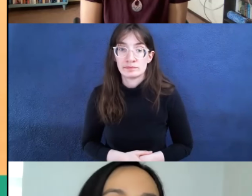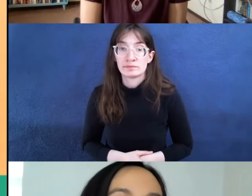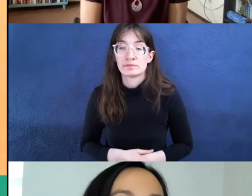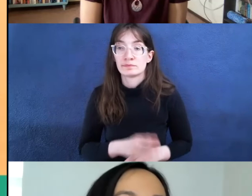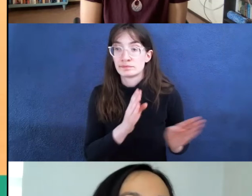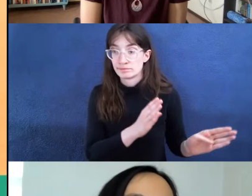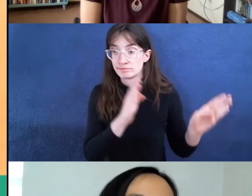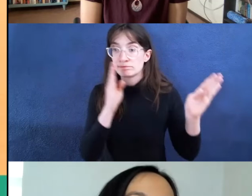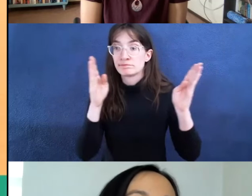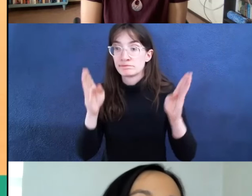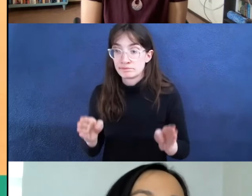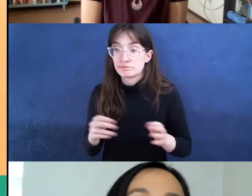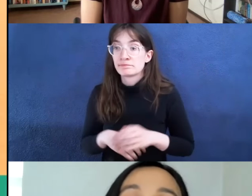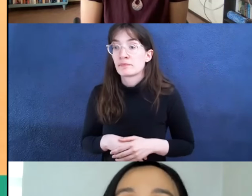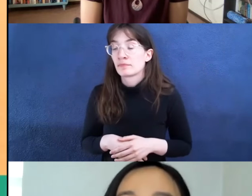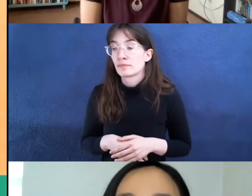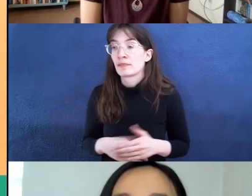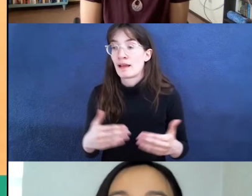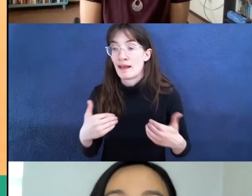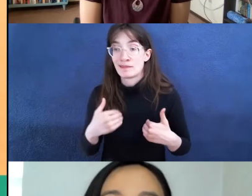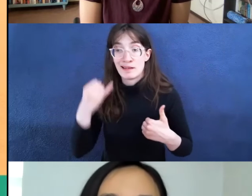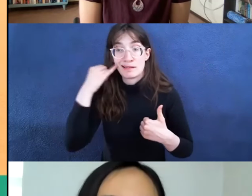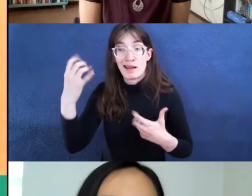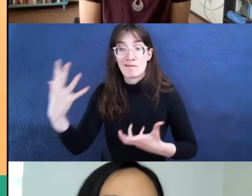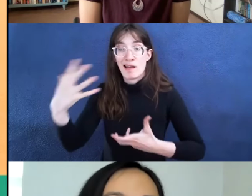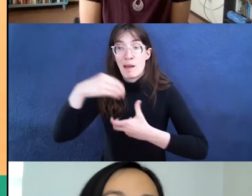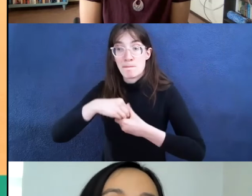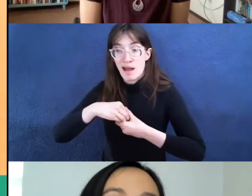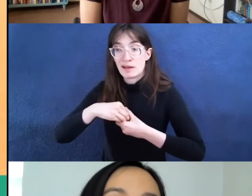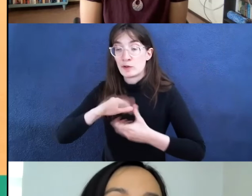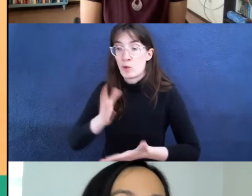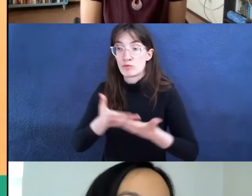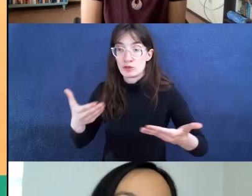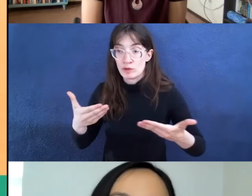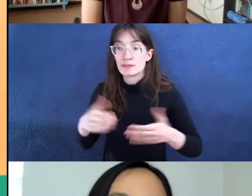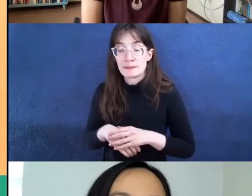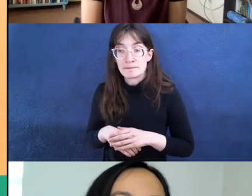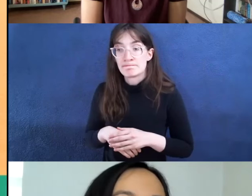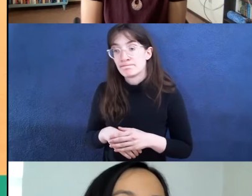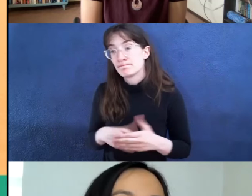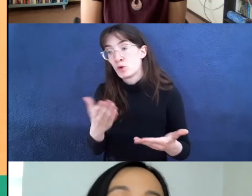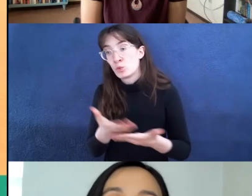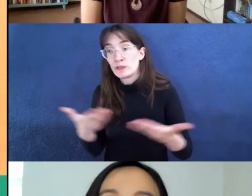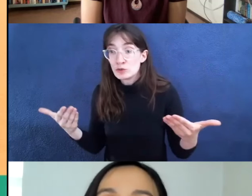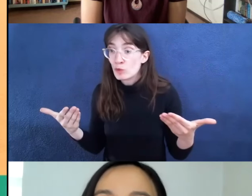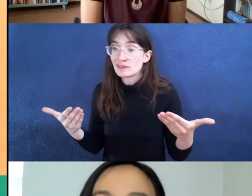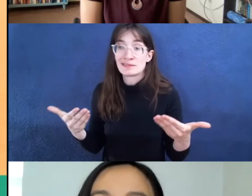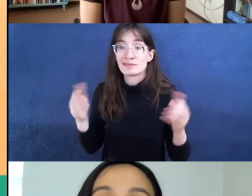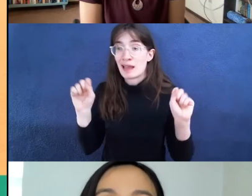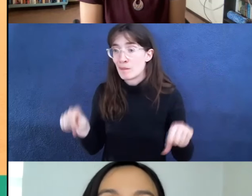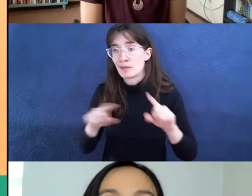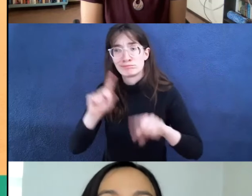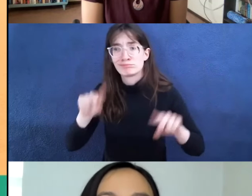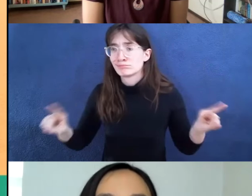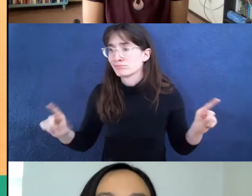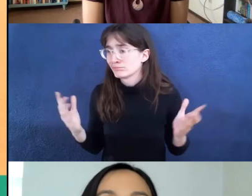So then with that, there's an idea of embodying a resource. So resources can be all sort of things.